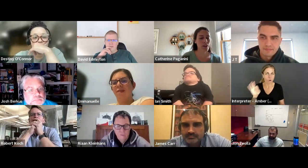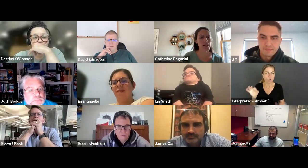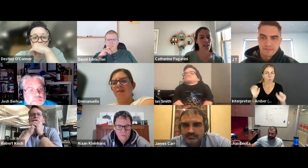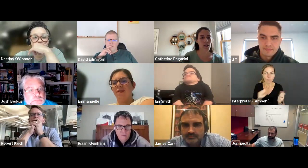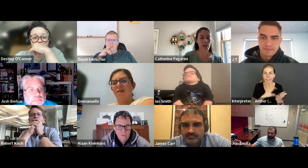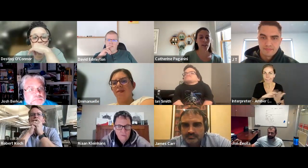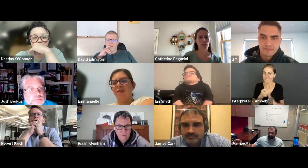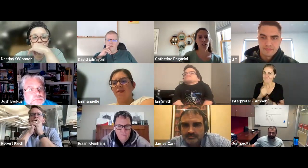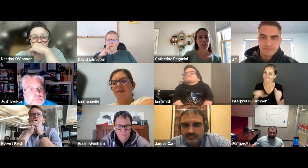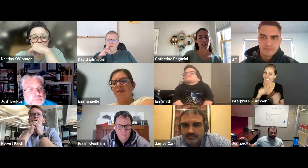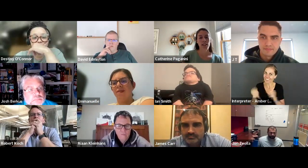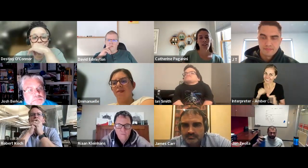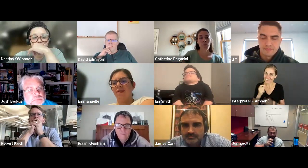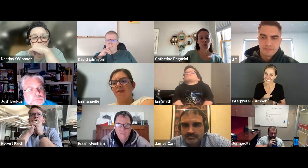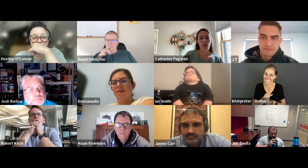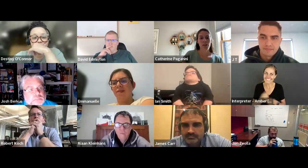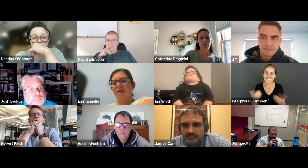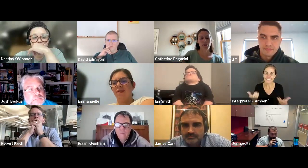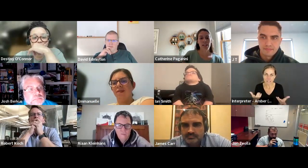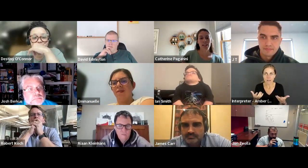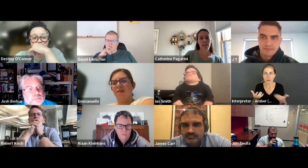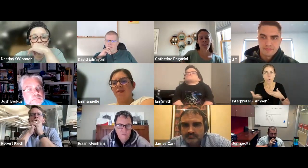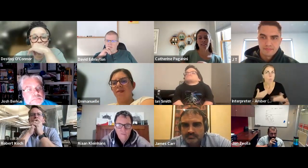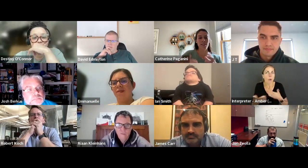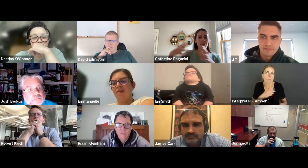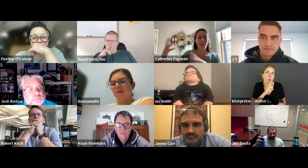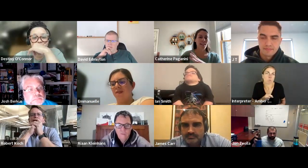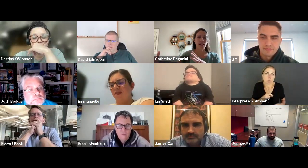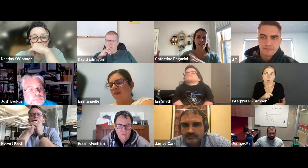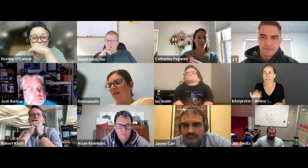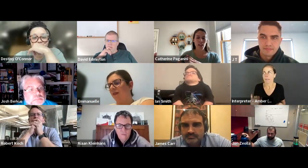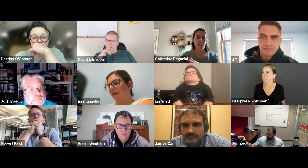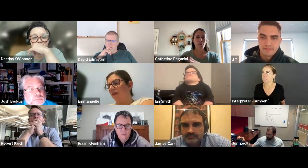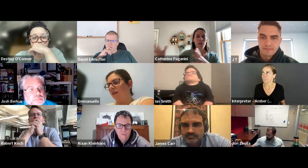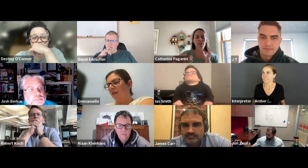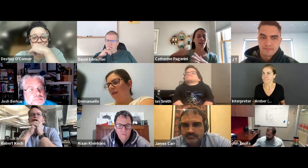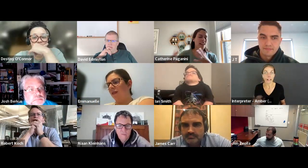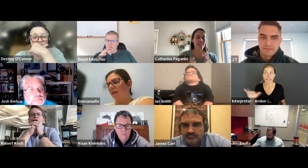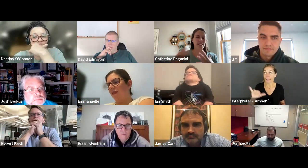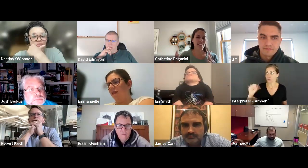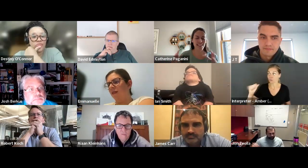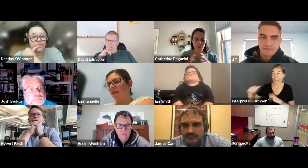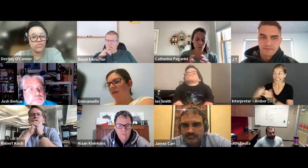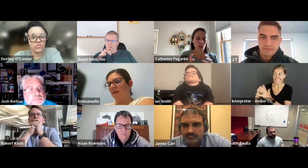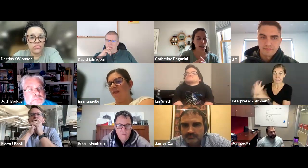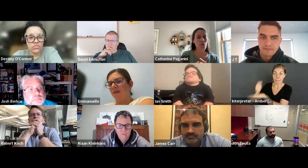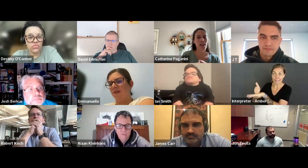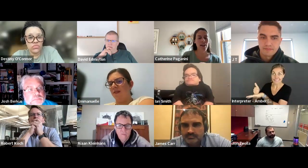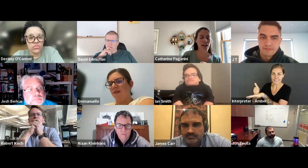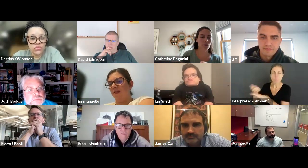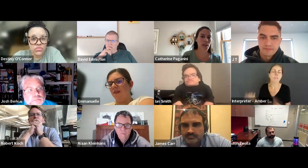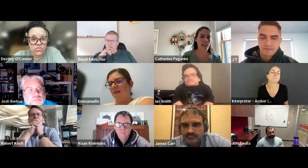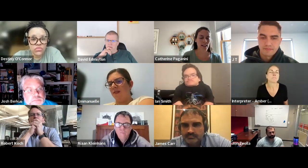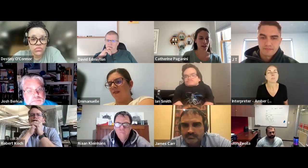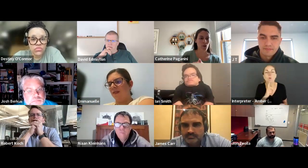each other, right? Like whatever, like I'm sure there are like things, yeah, that Jay has implemented. Like we really want to